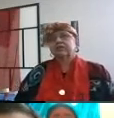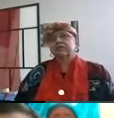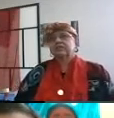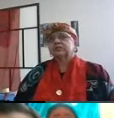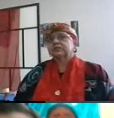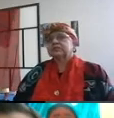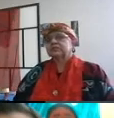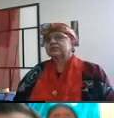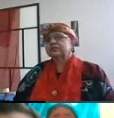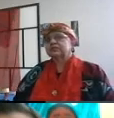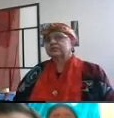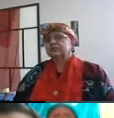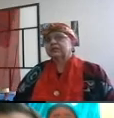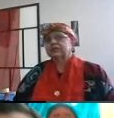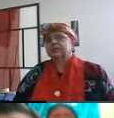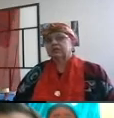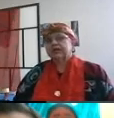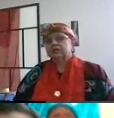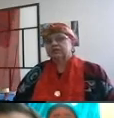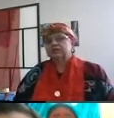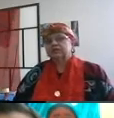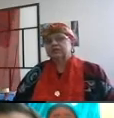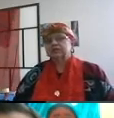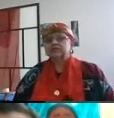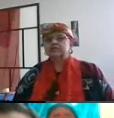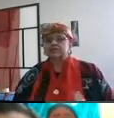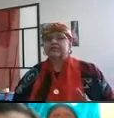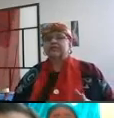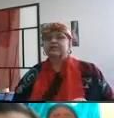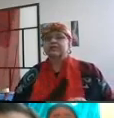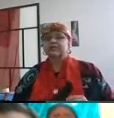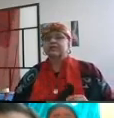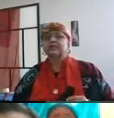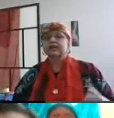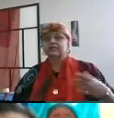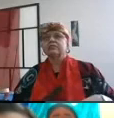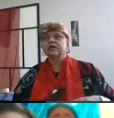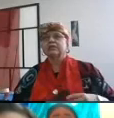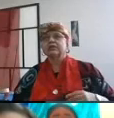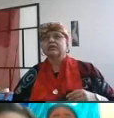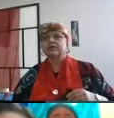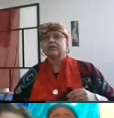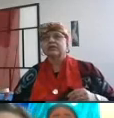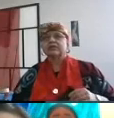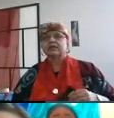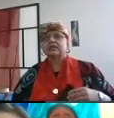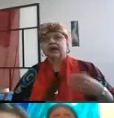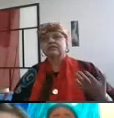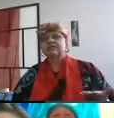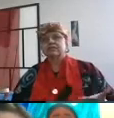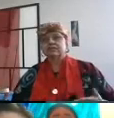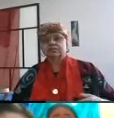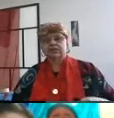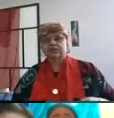with each person that we're able to teach the technique and having them come in and